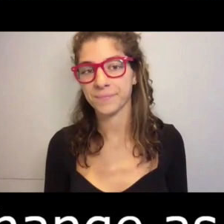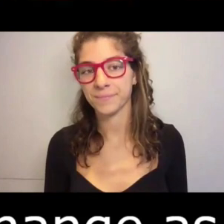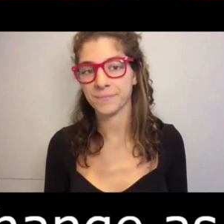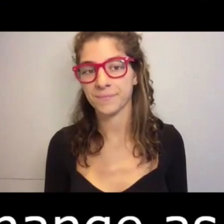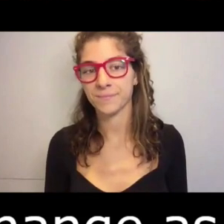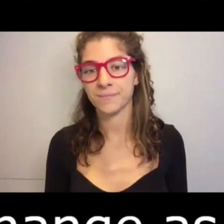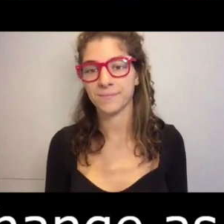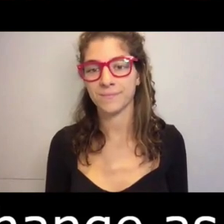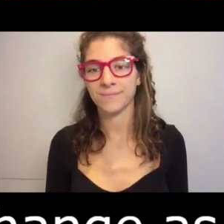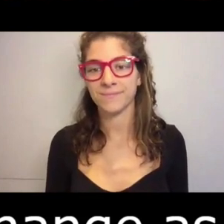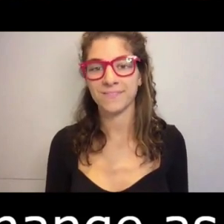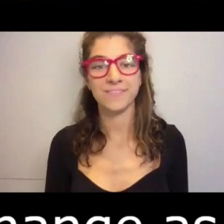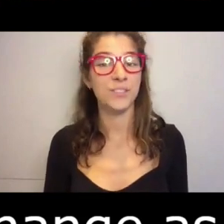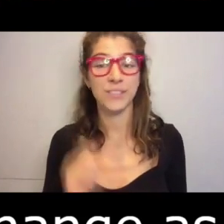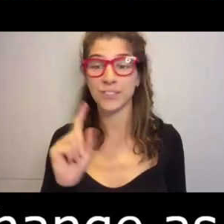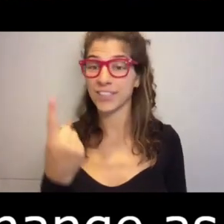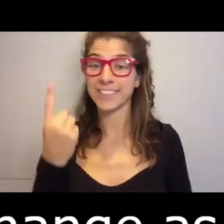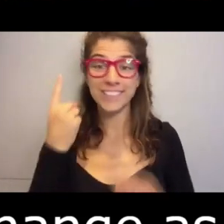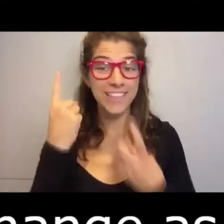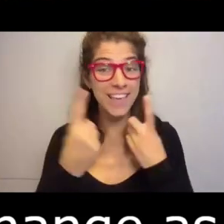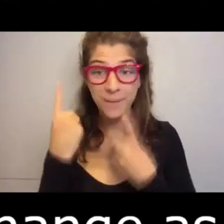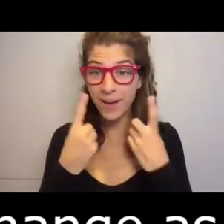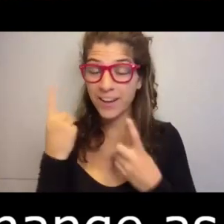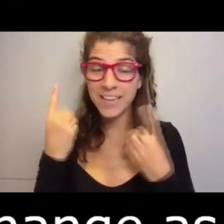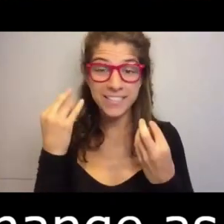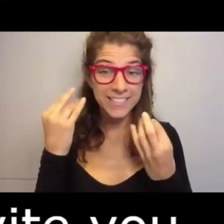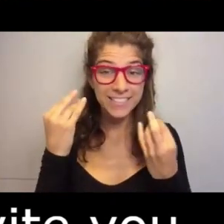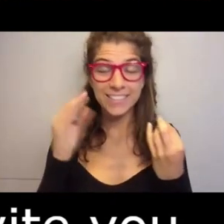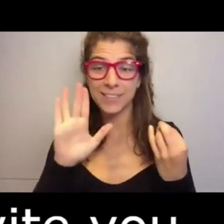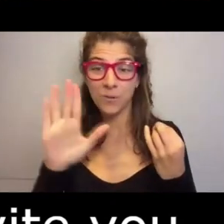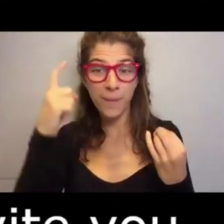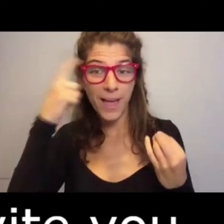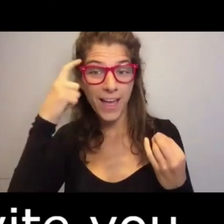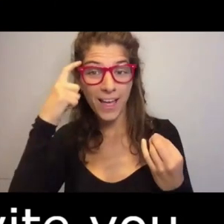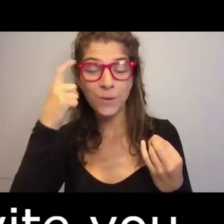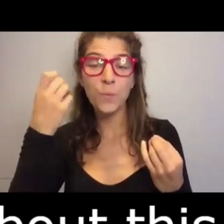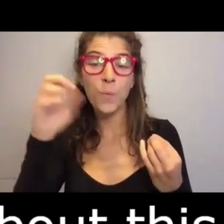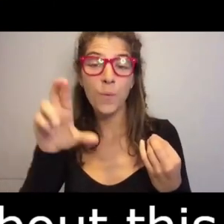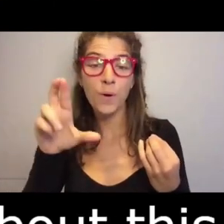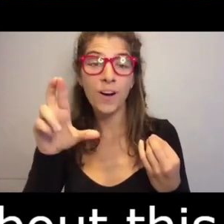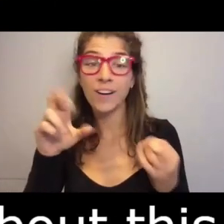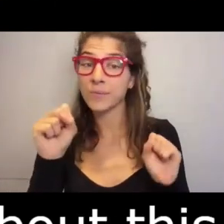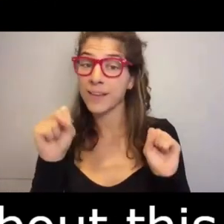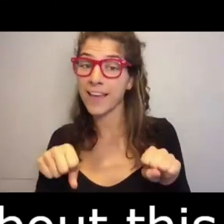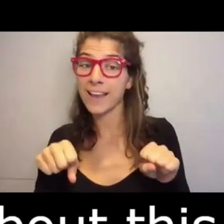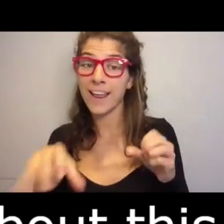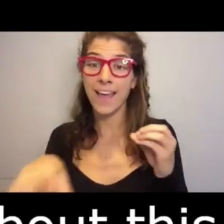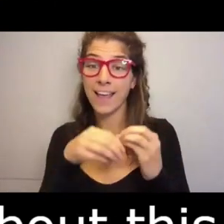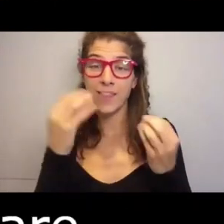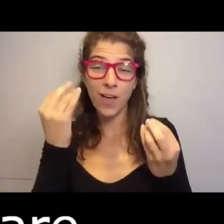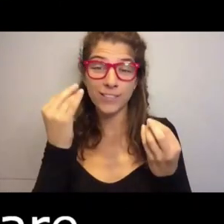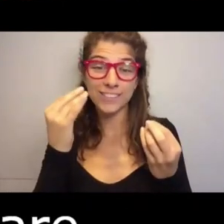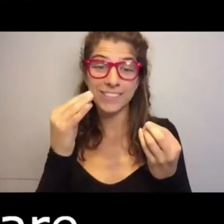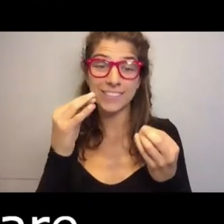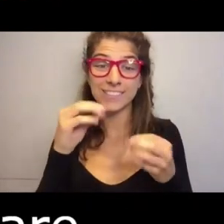So I invite you to, you can just think about this in your own mind, or you are welcome to add your thoughts into